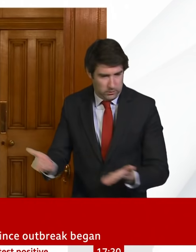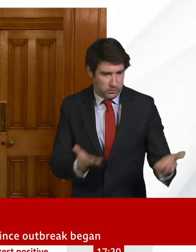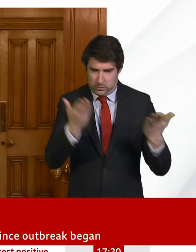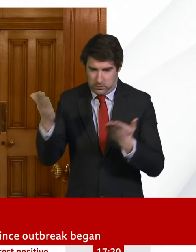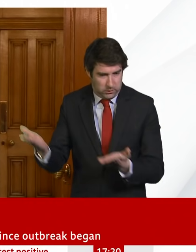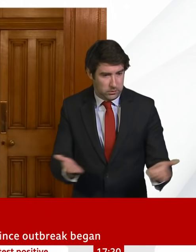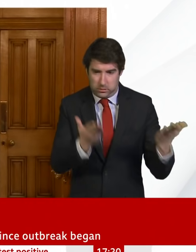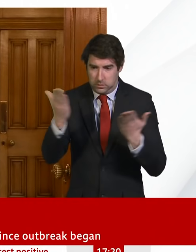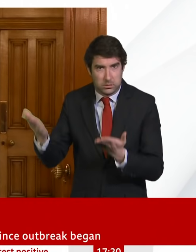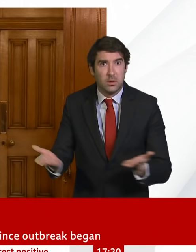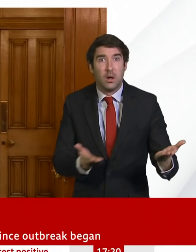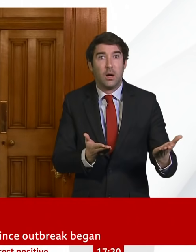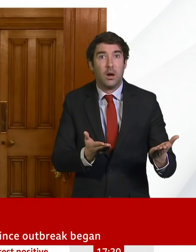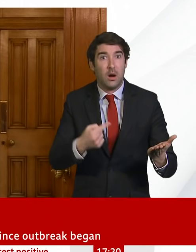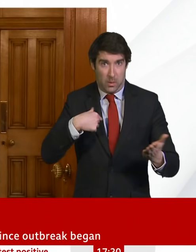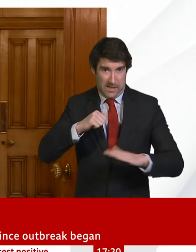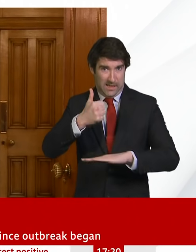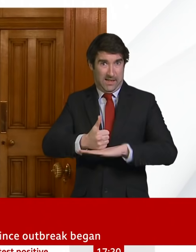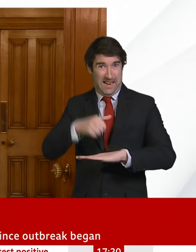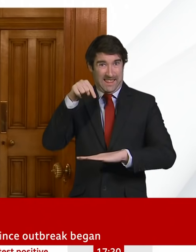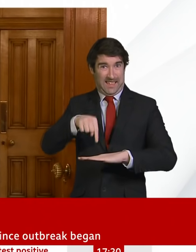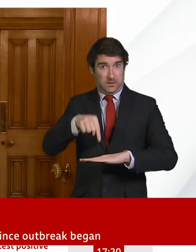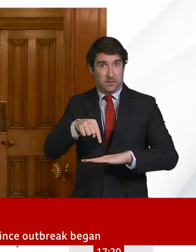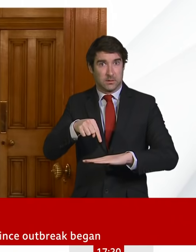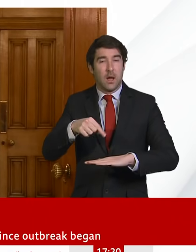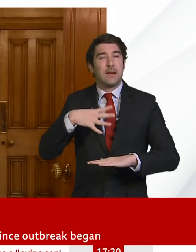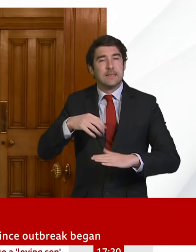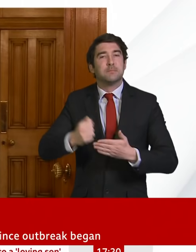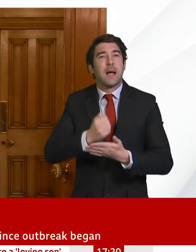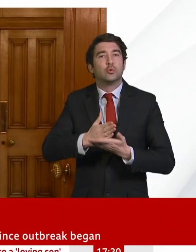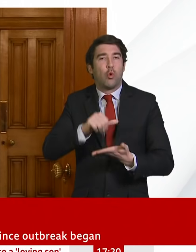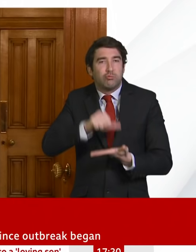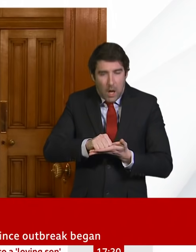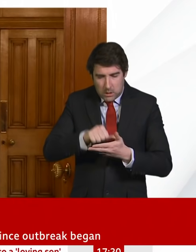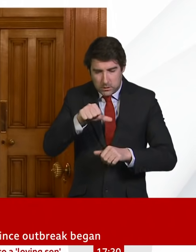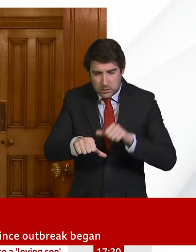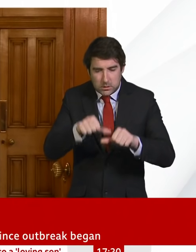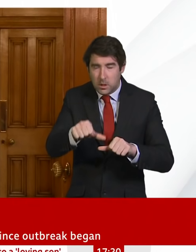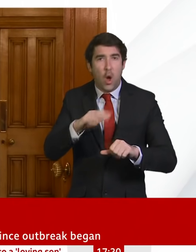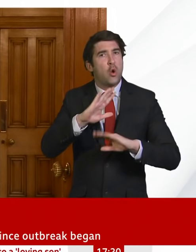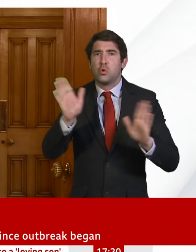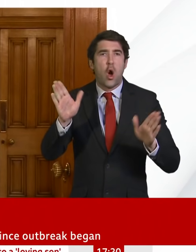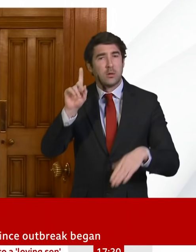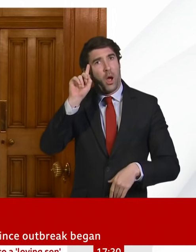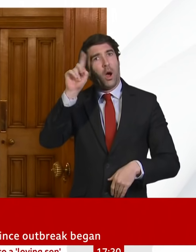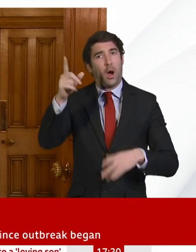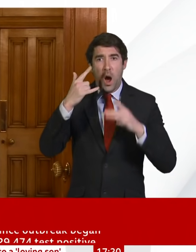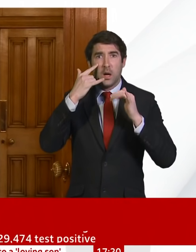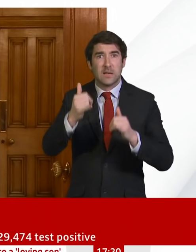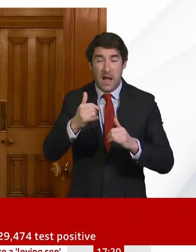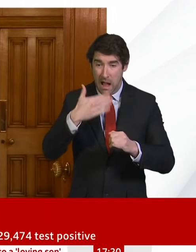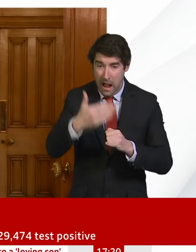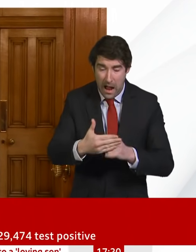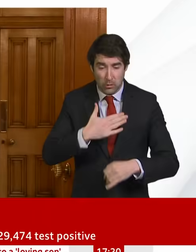make progress, and we are determined to make sure that we have the supplies and provide the support that we can for people across the UK,